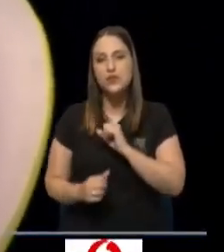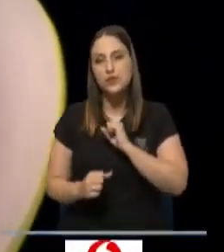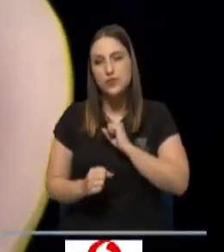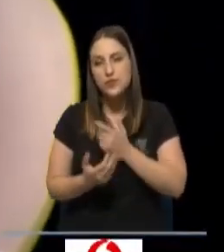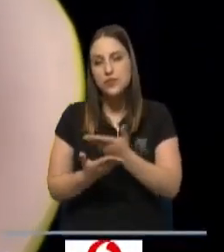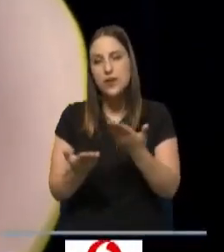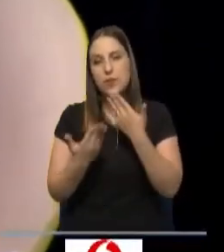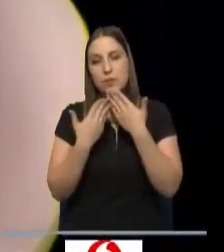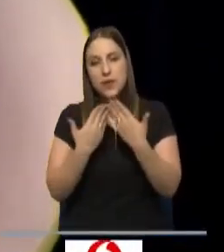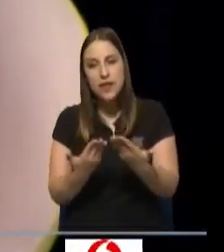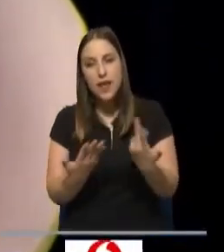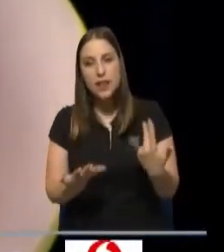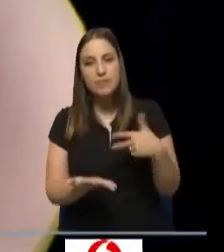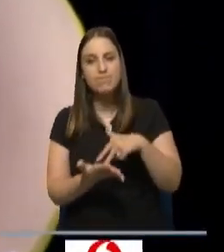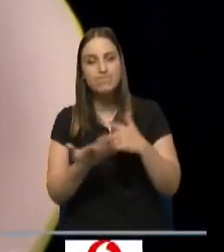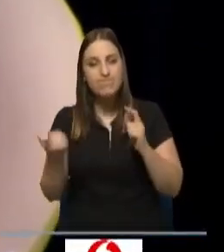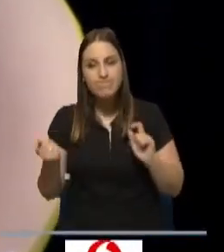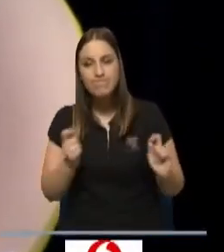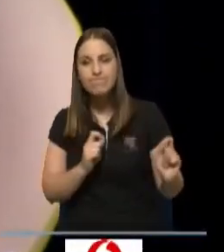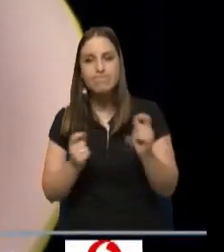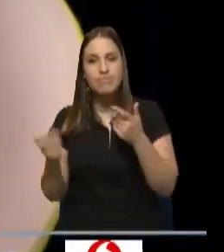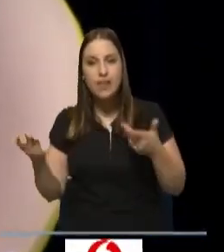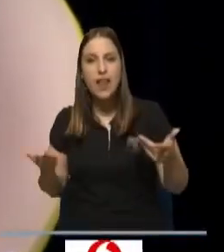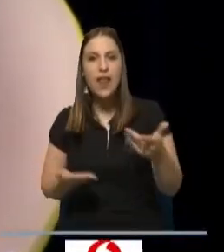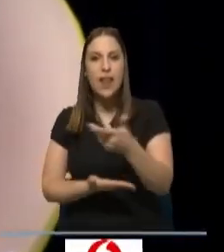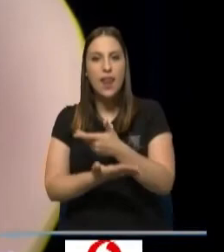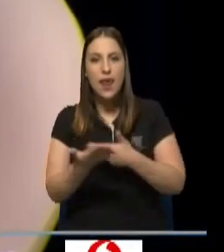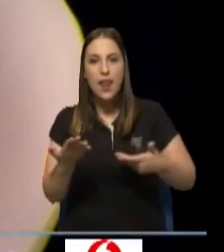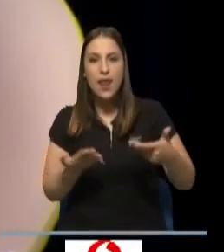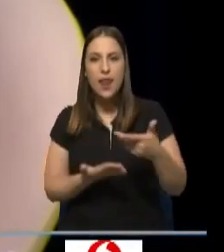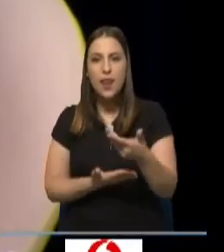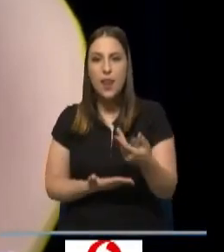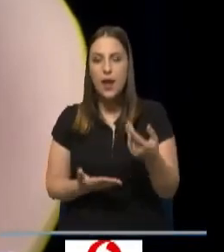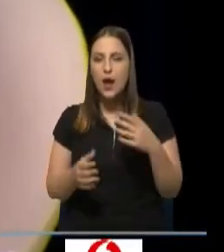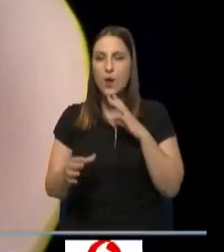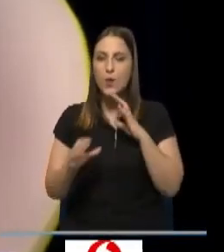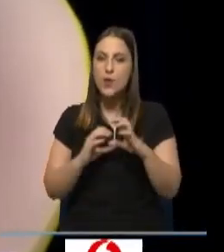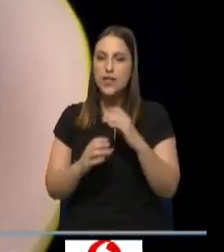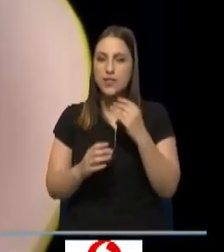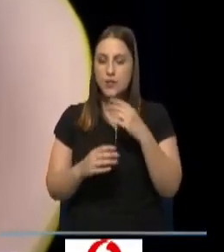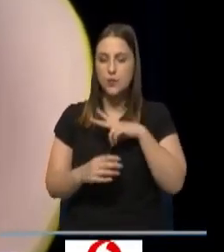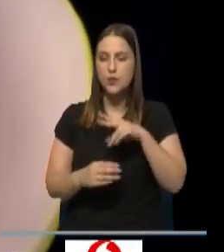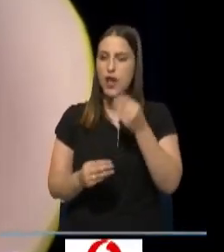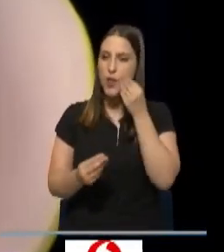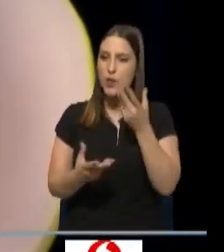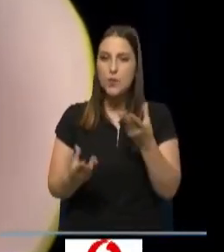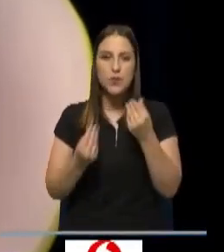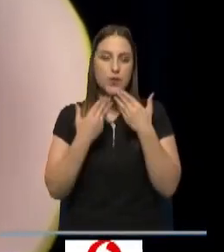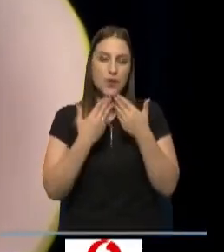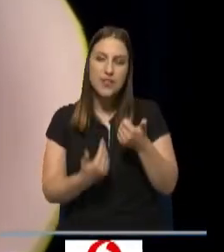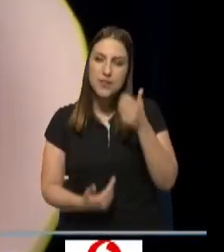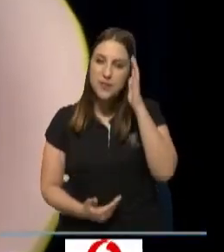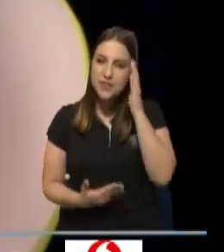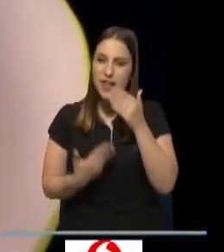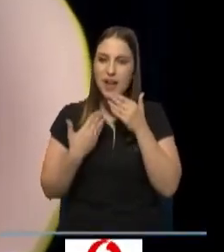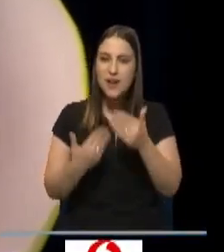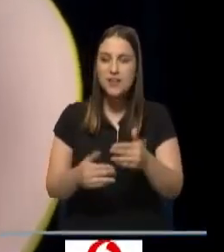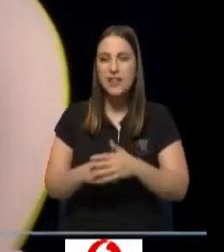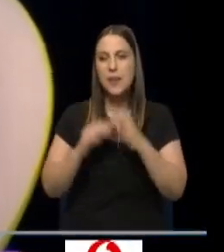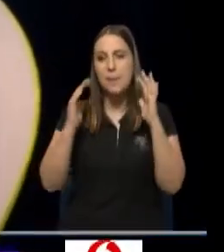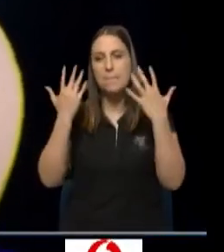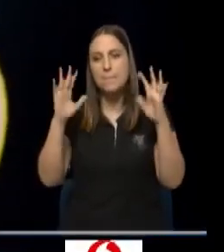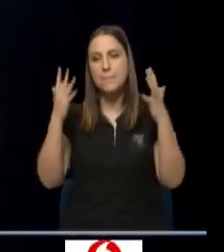Well, thank you very much to this lady and to the two gentlemen for discussing the state of the nation